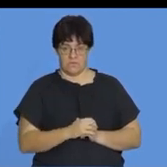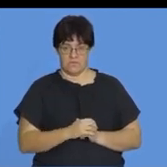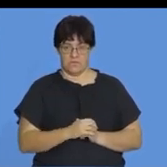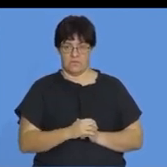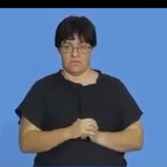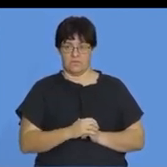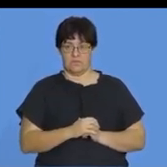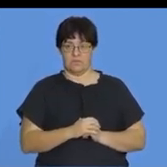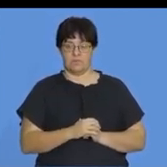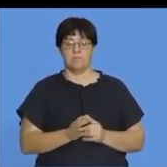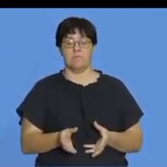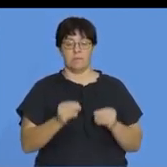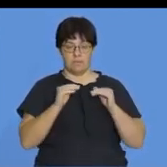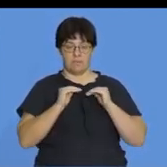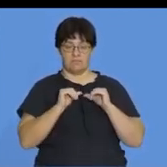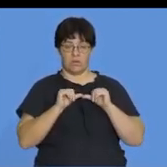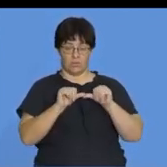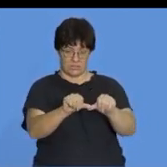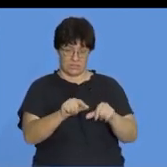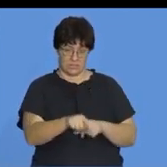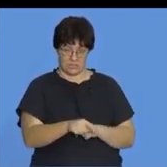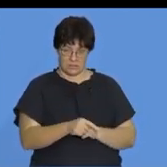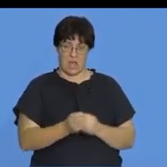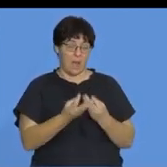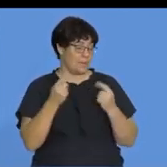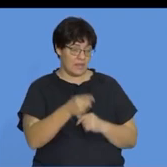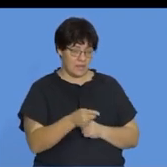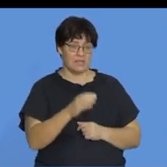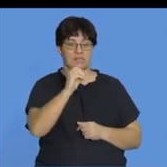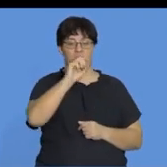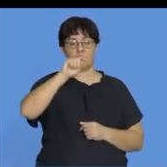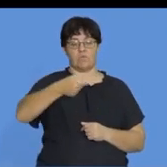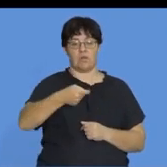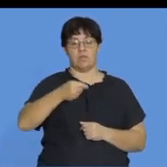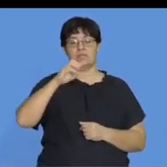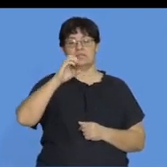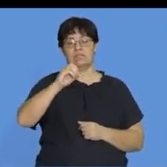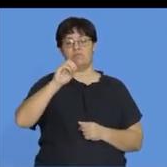22.4, which is the constant. So how many moles are there?